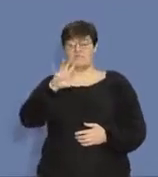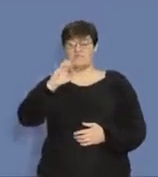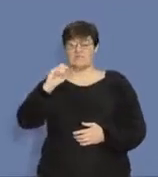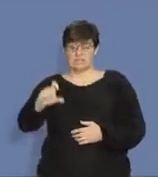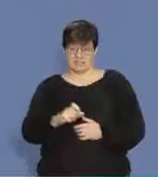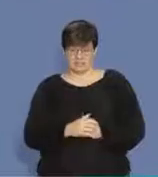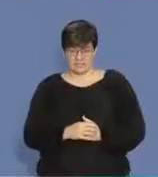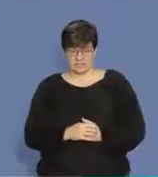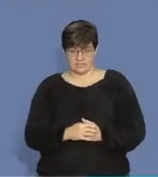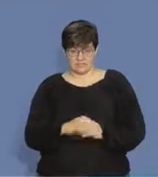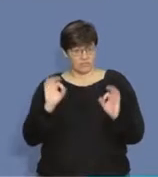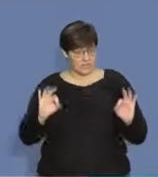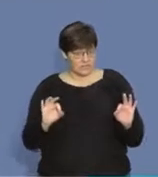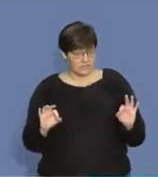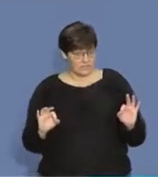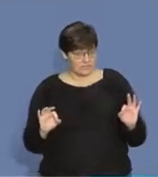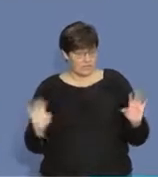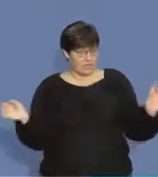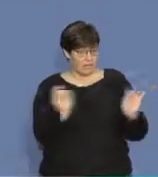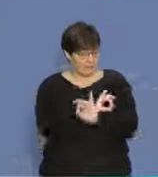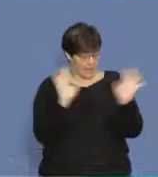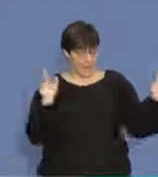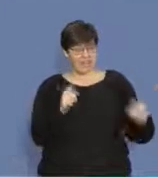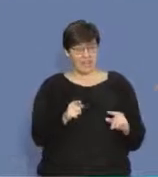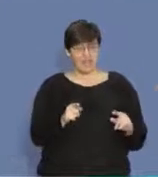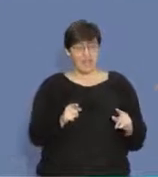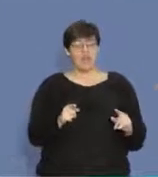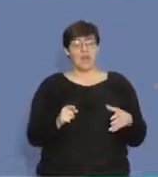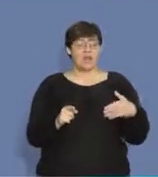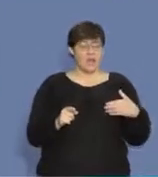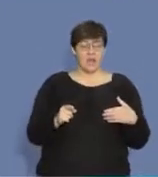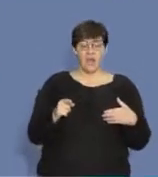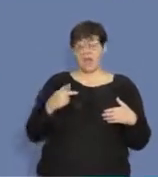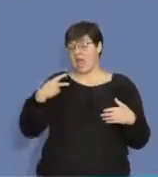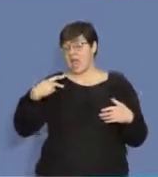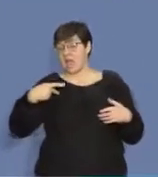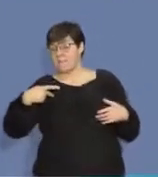cents. Right? Clearly you can see I've separated output and input